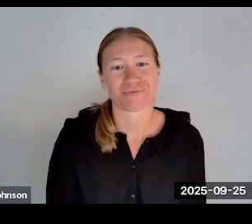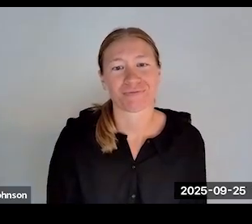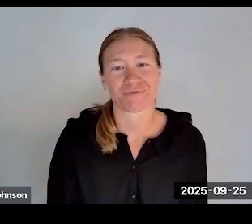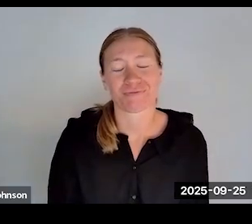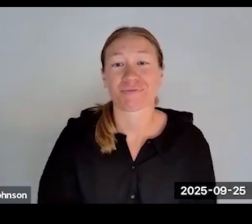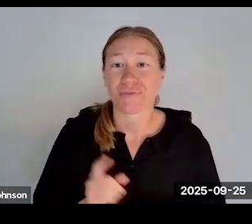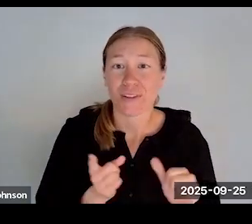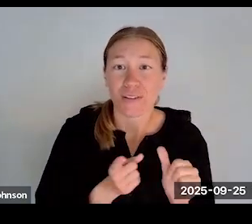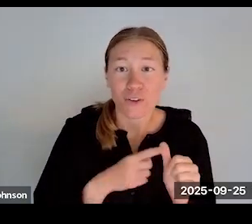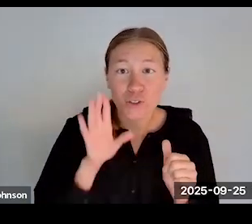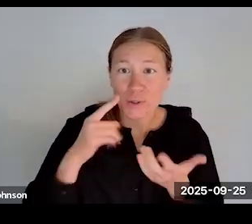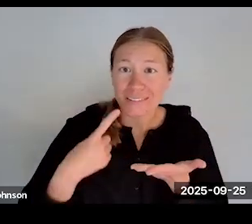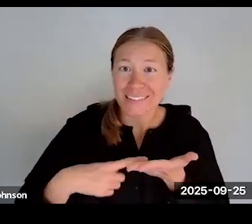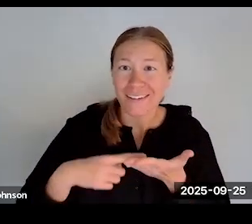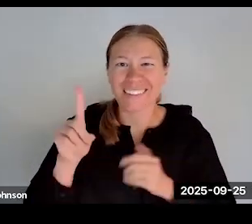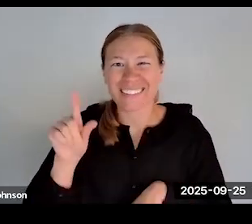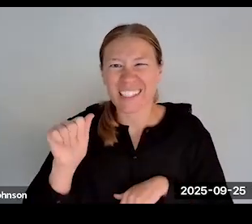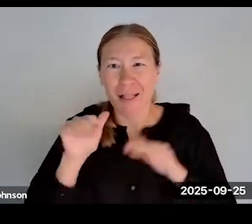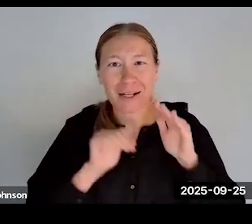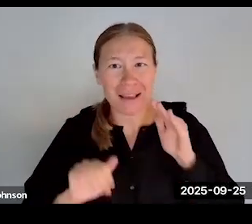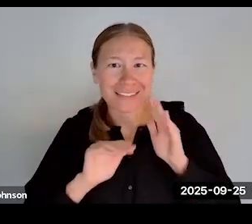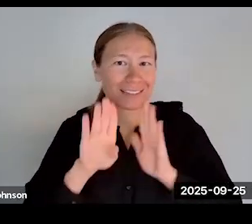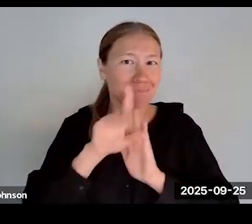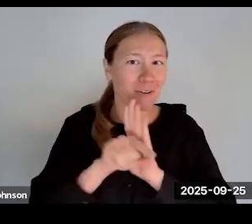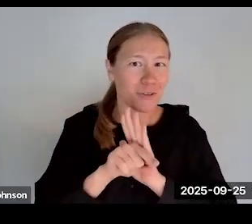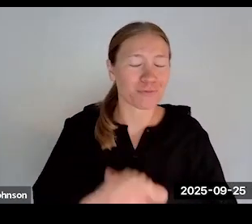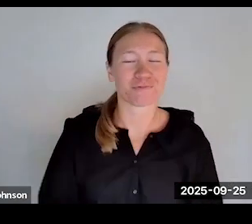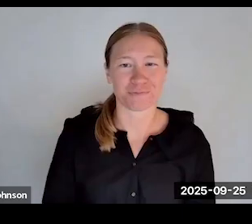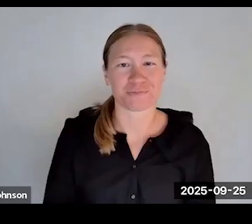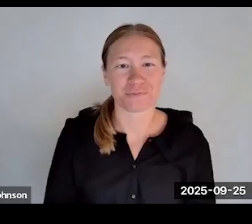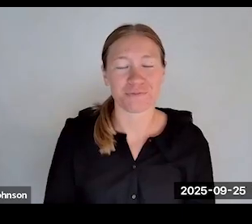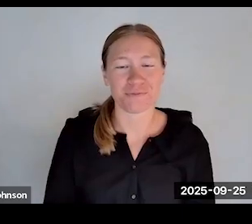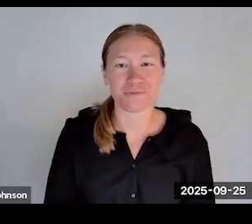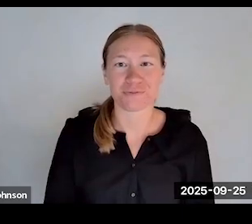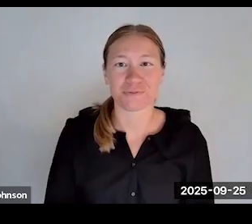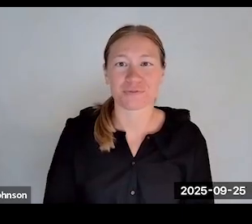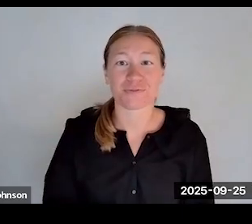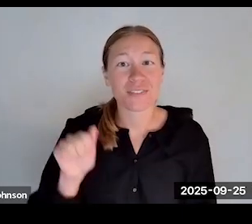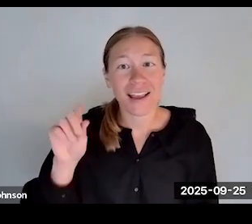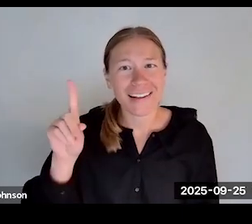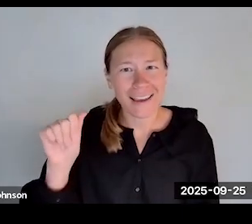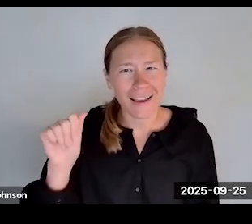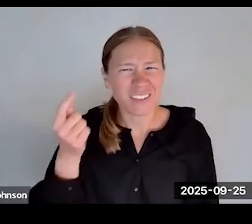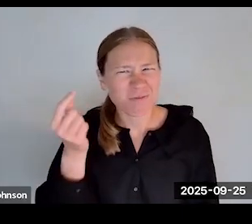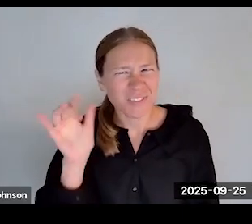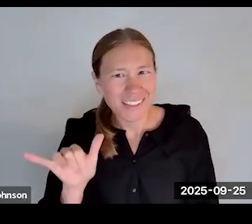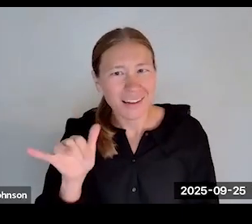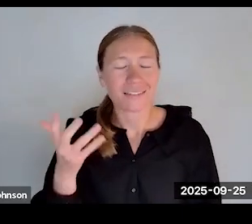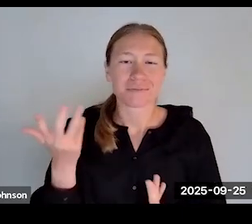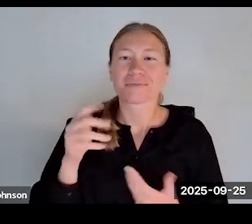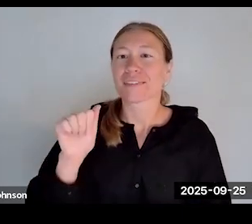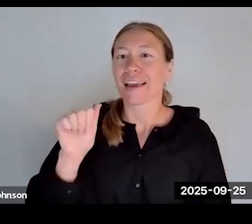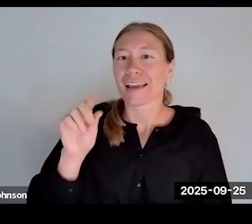So first up are some disability basics and background. So what is the ADA? The